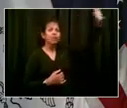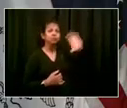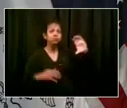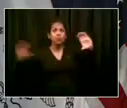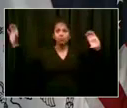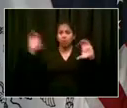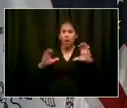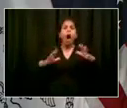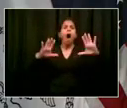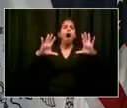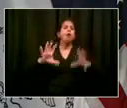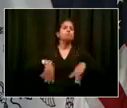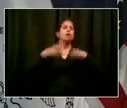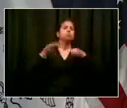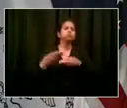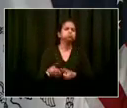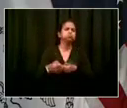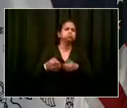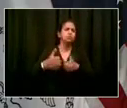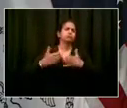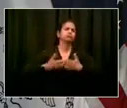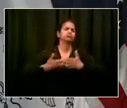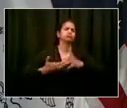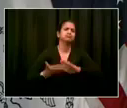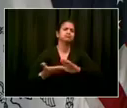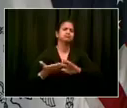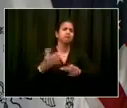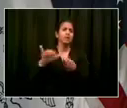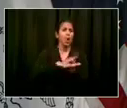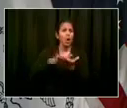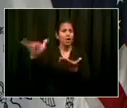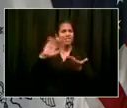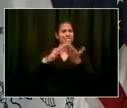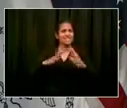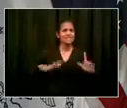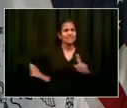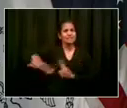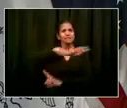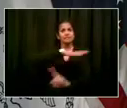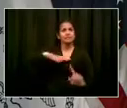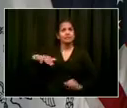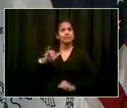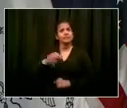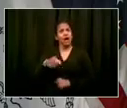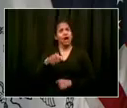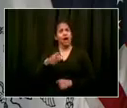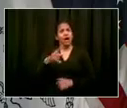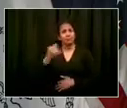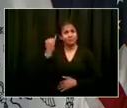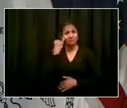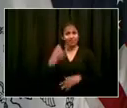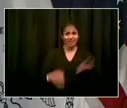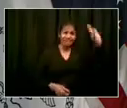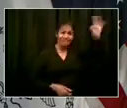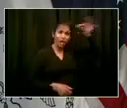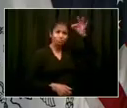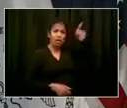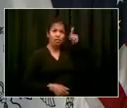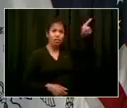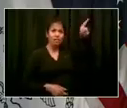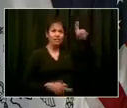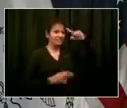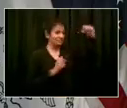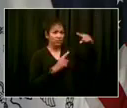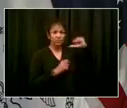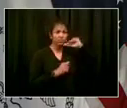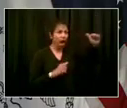for borrowing is for lack of other options. But if those other options appear, we don't need to borrow. Go ahead. The next is